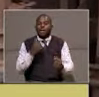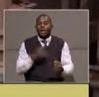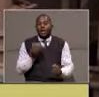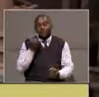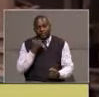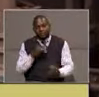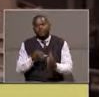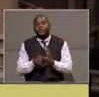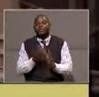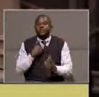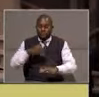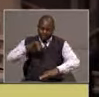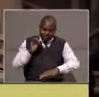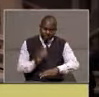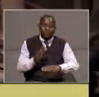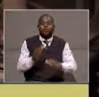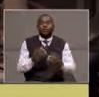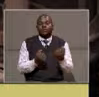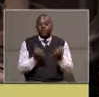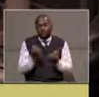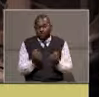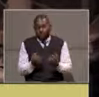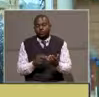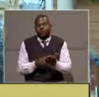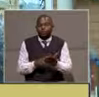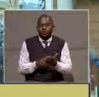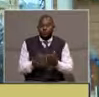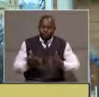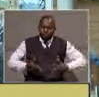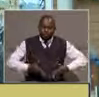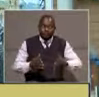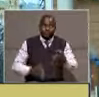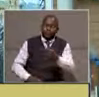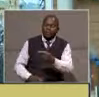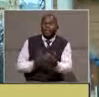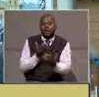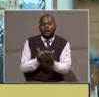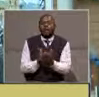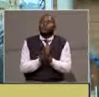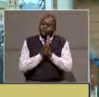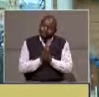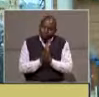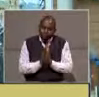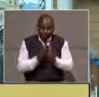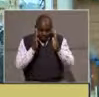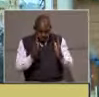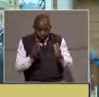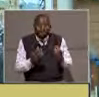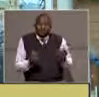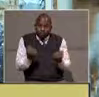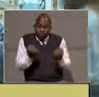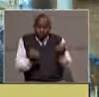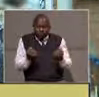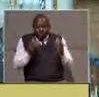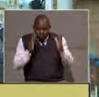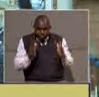the need to sensitize transporters on road use and management. This is my appeal to the drivers. Please concentrate when you are driving. This